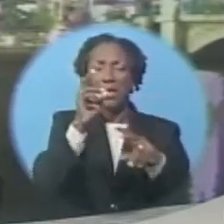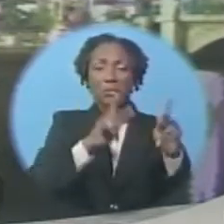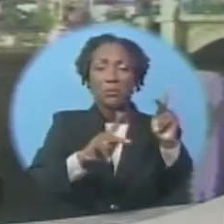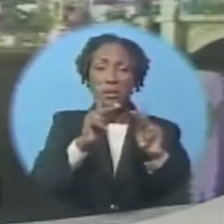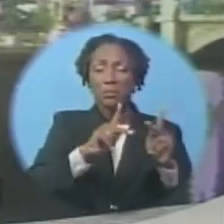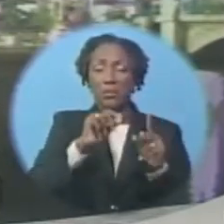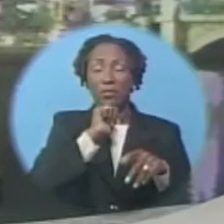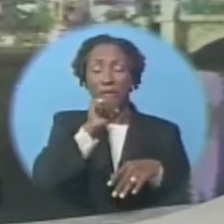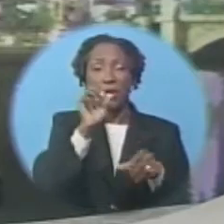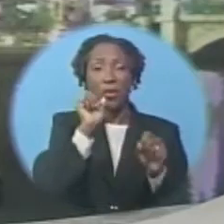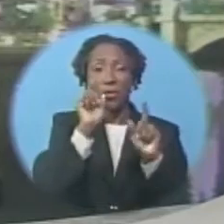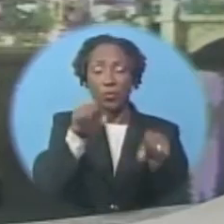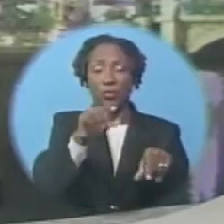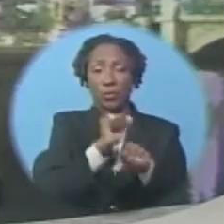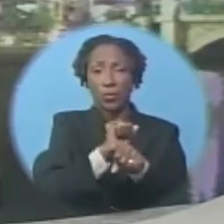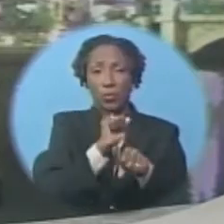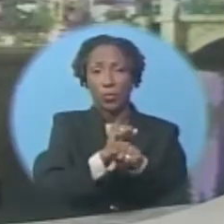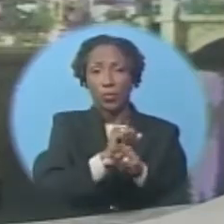Kareem Smith reports.